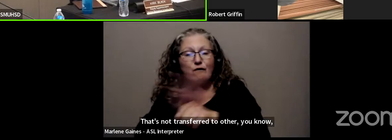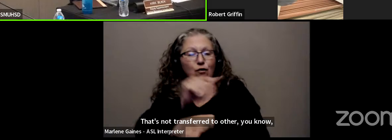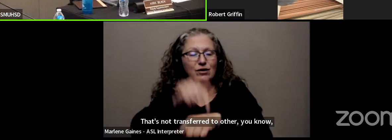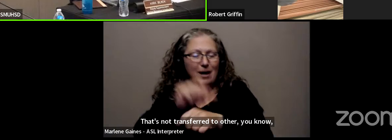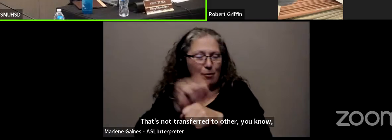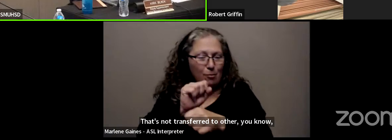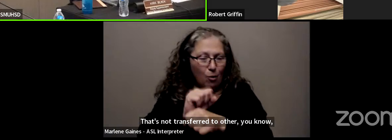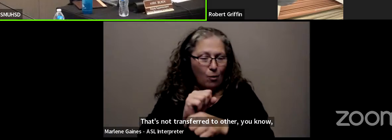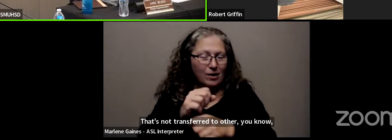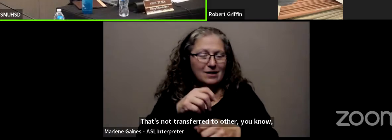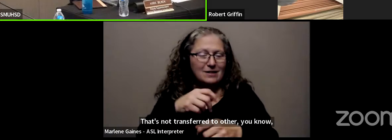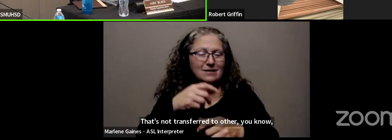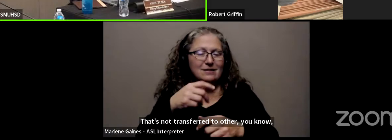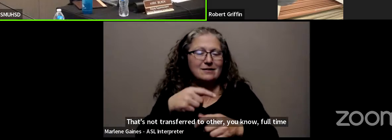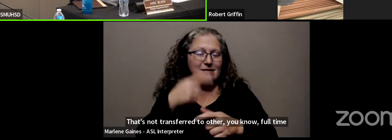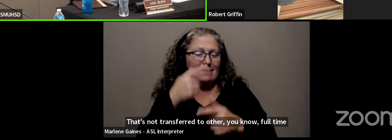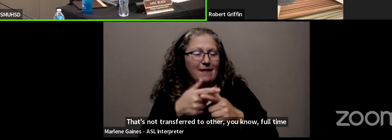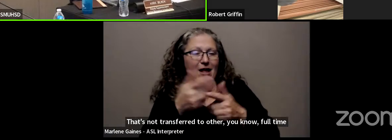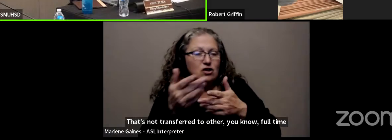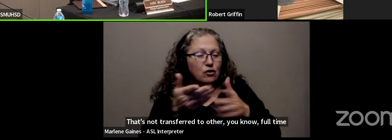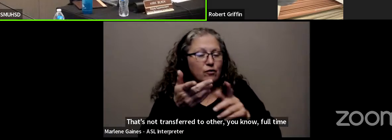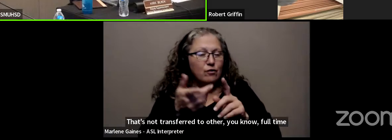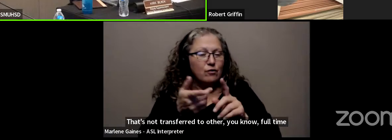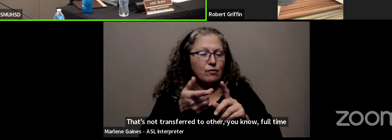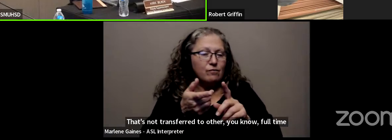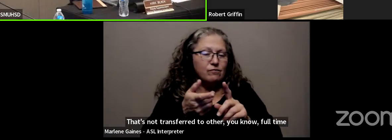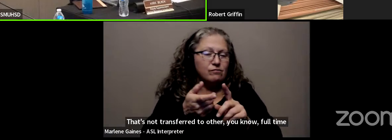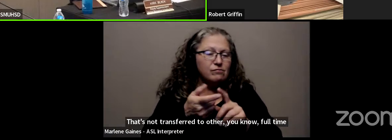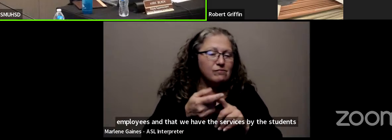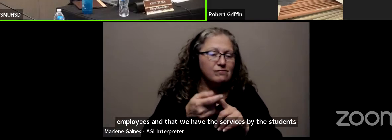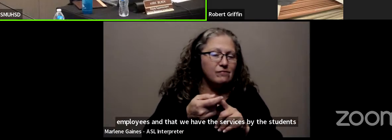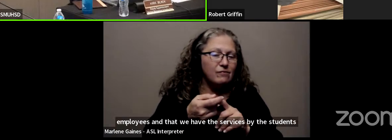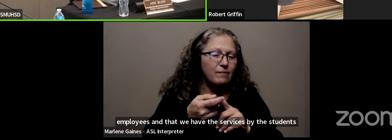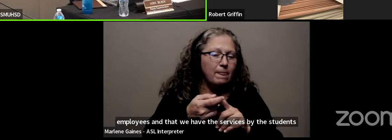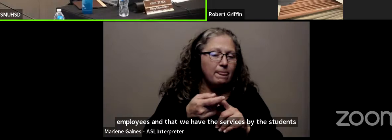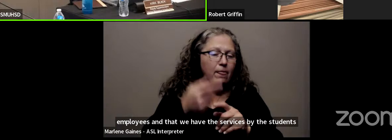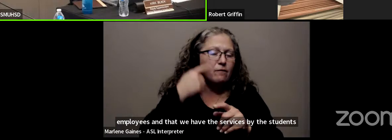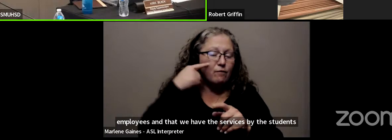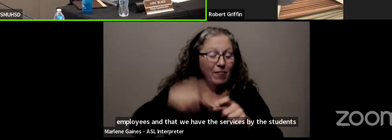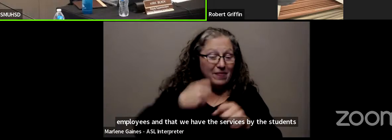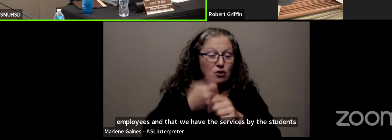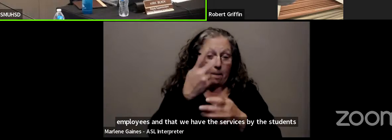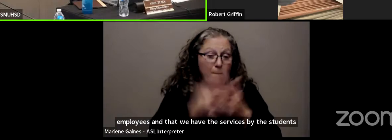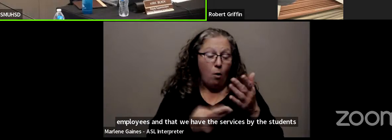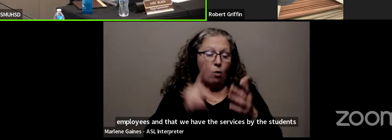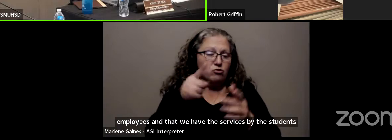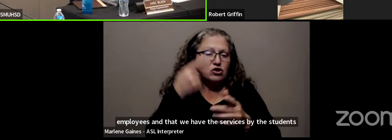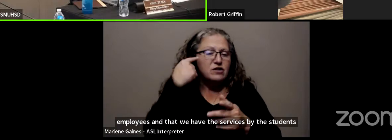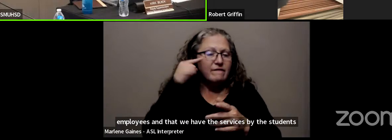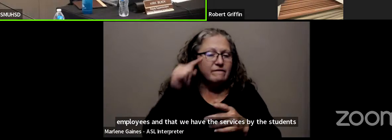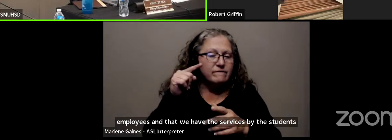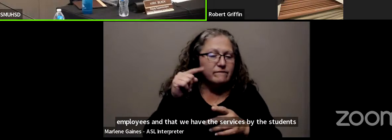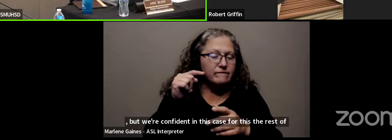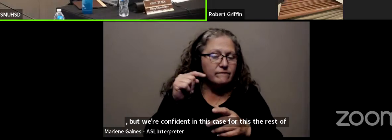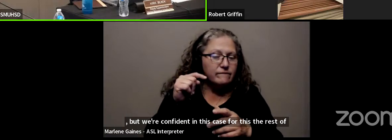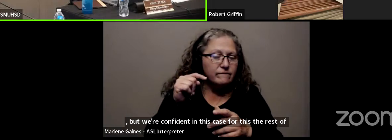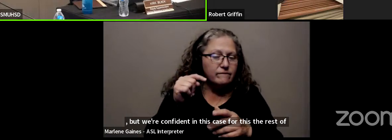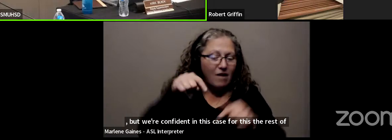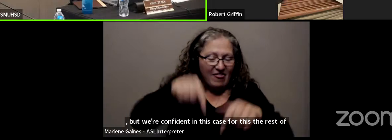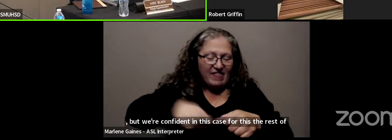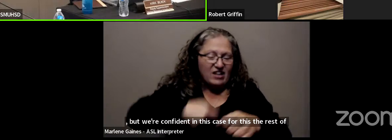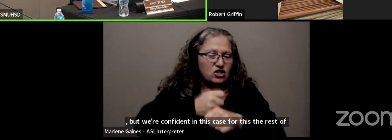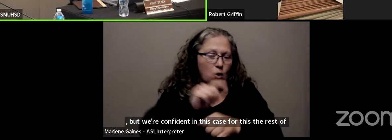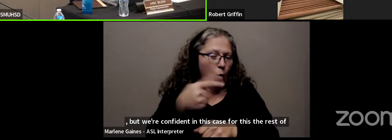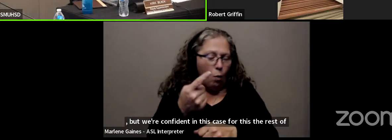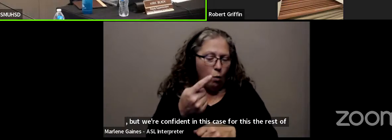have the services to provide the students. But we're confident in this case for the rest of this year. Both of those are just for the rest of For this the rest of year. this year,